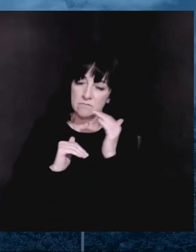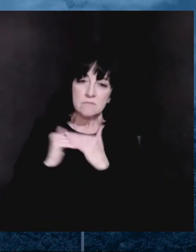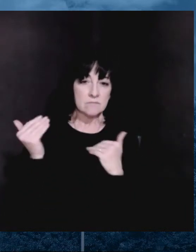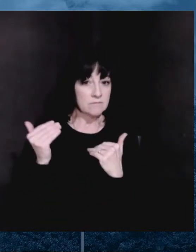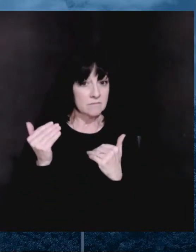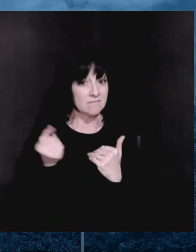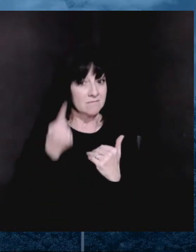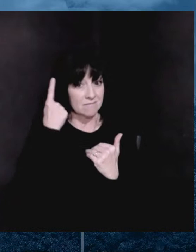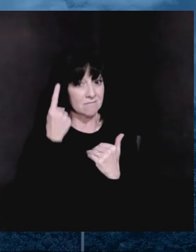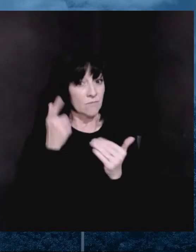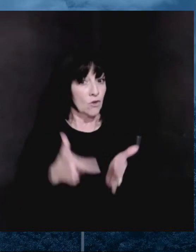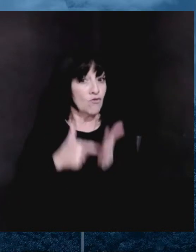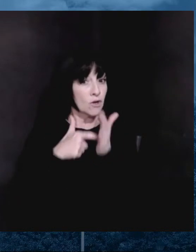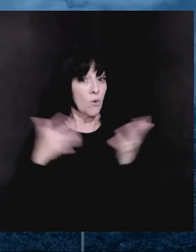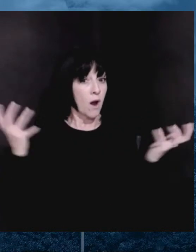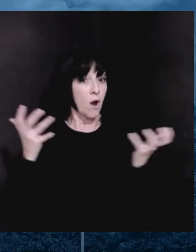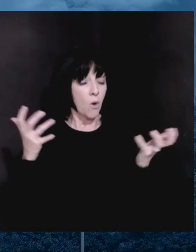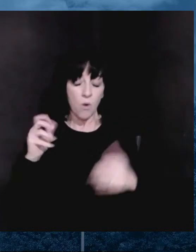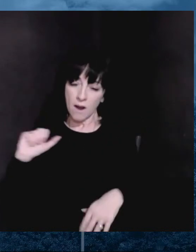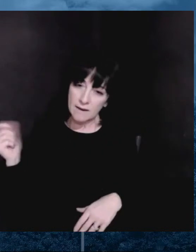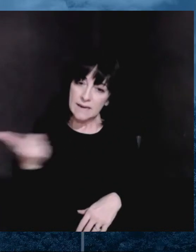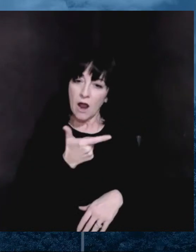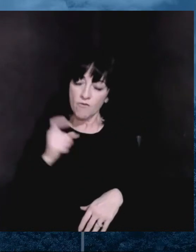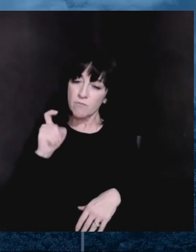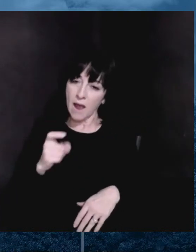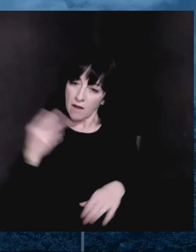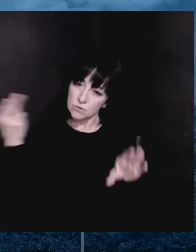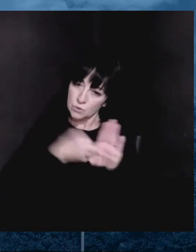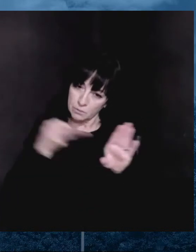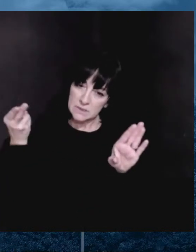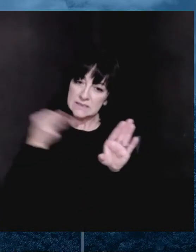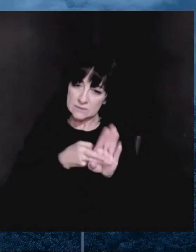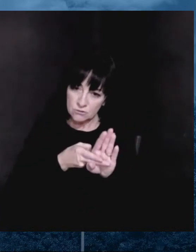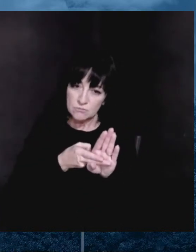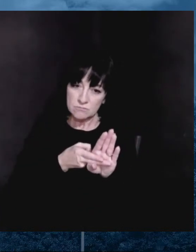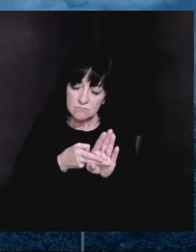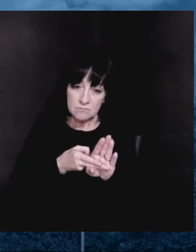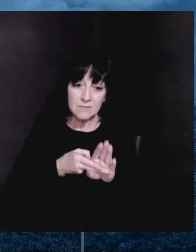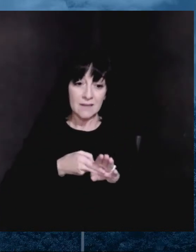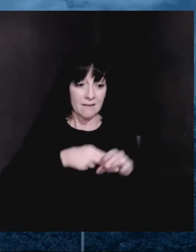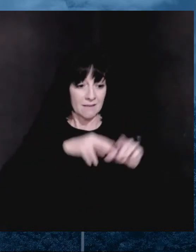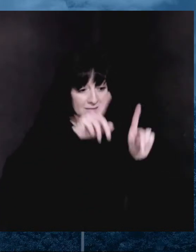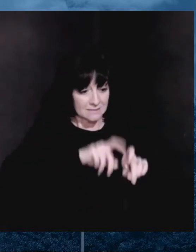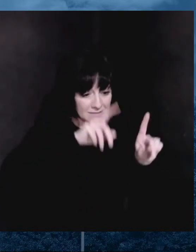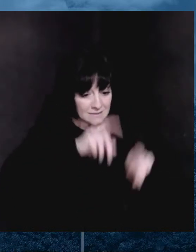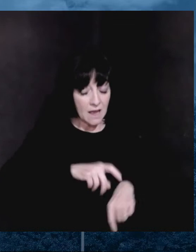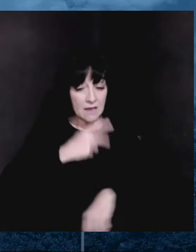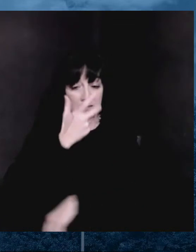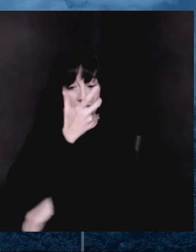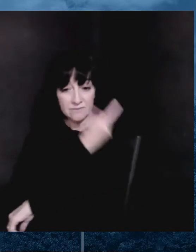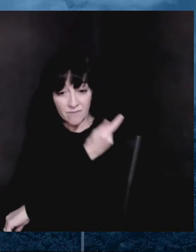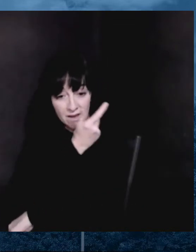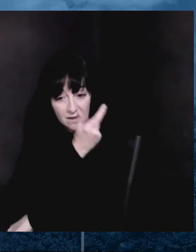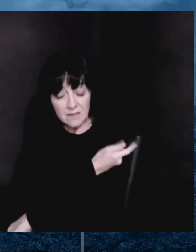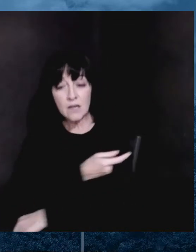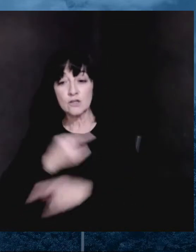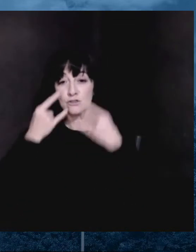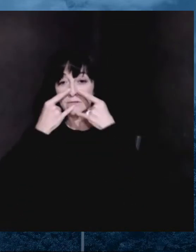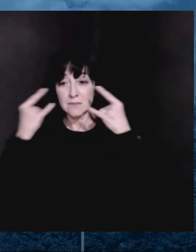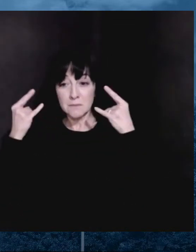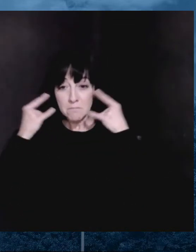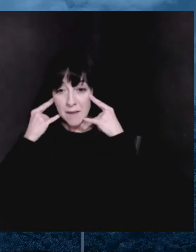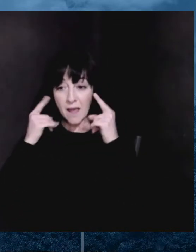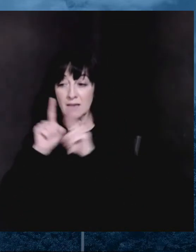together on the testing side, on the disease mitigation side, the mask wearing,